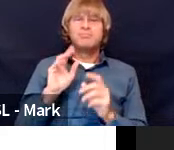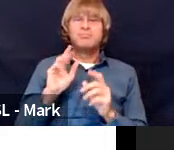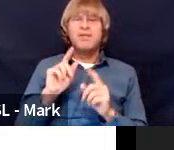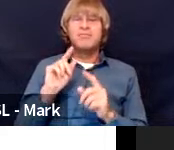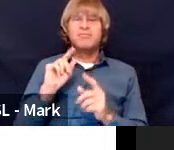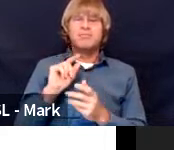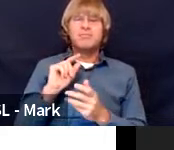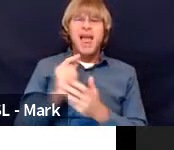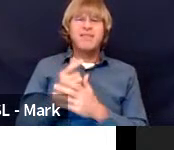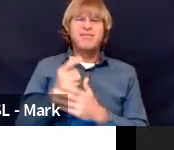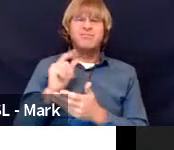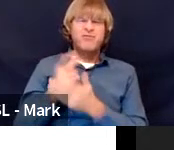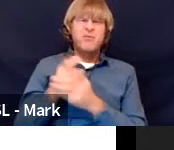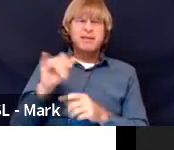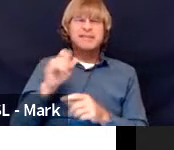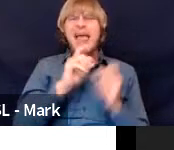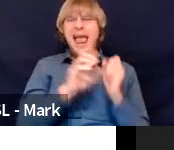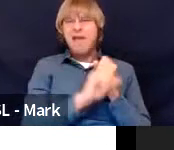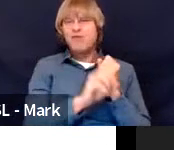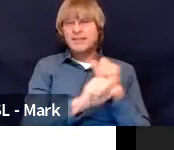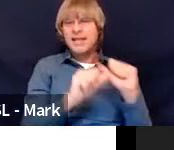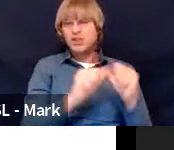out of Michael was at an advertising agency.